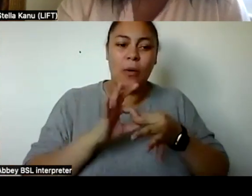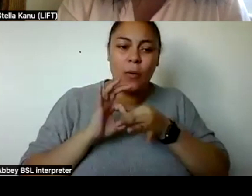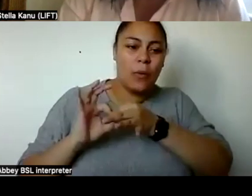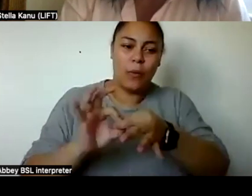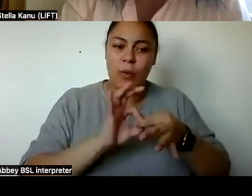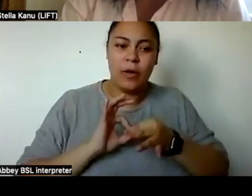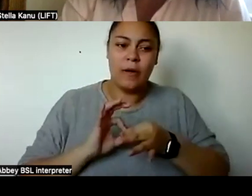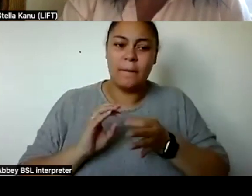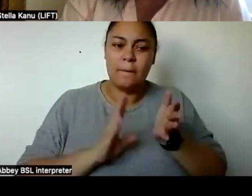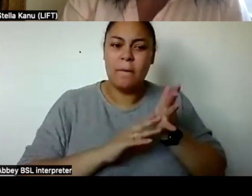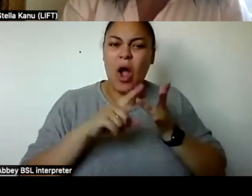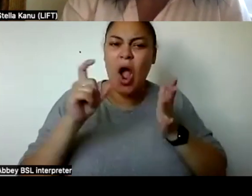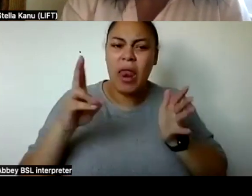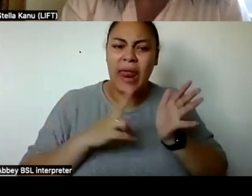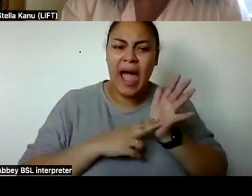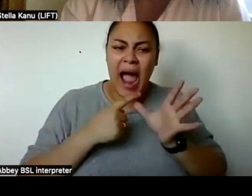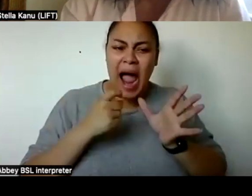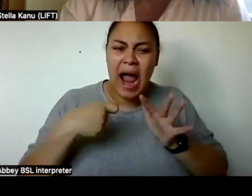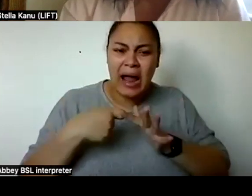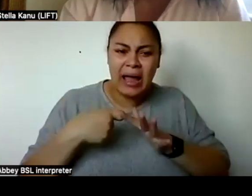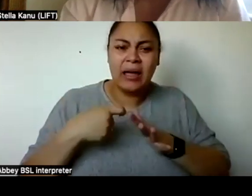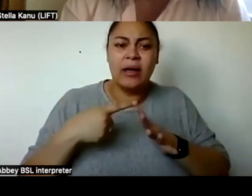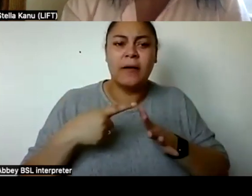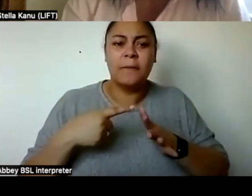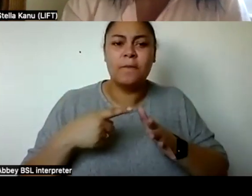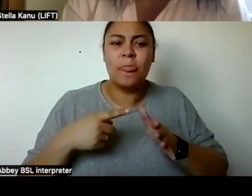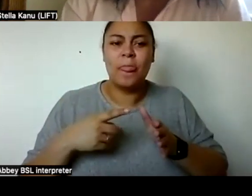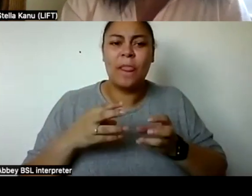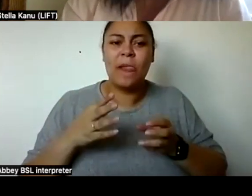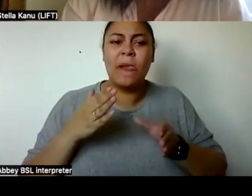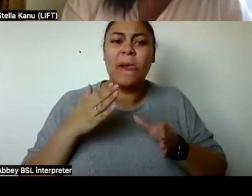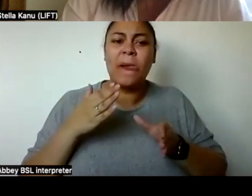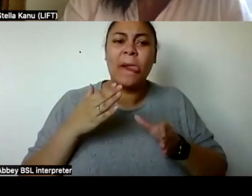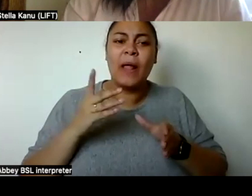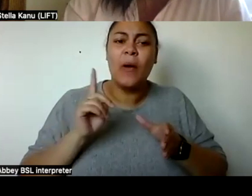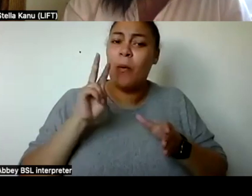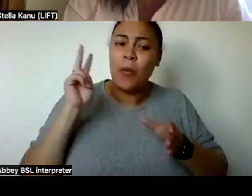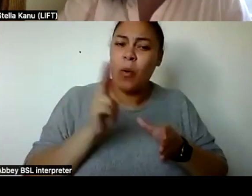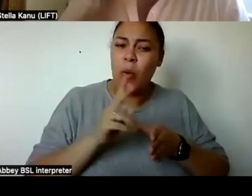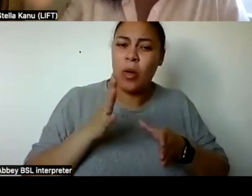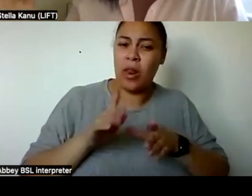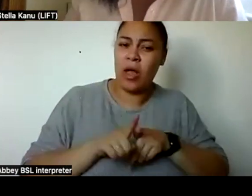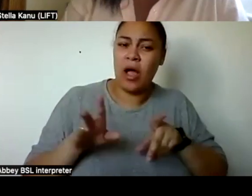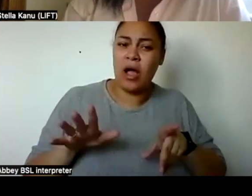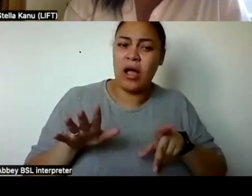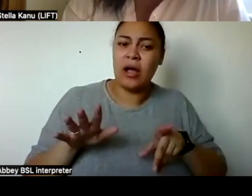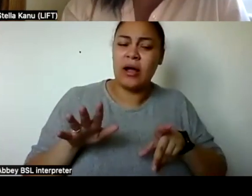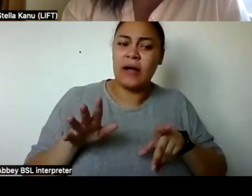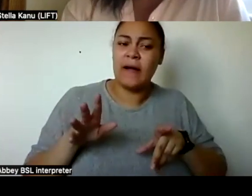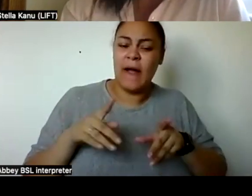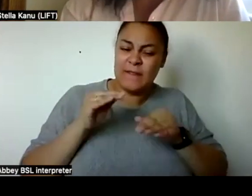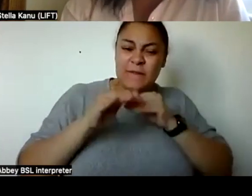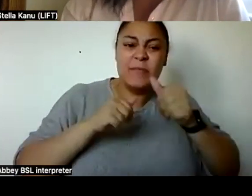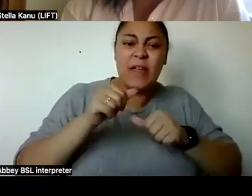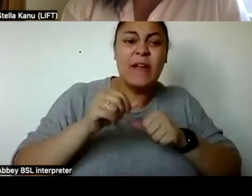was exploring with us and a couple of other organisations some bits around what would it look like if over the next few years, part of